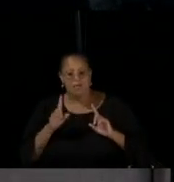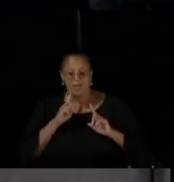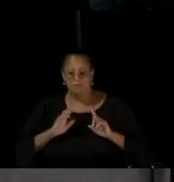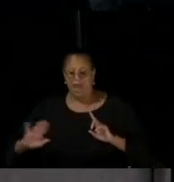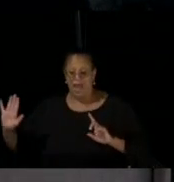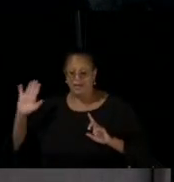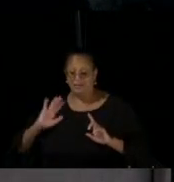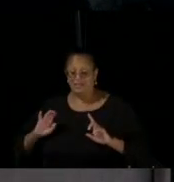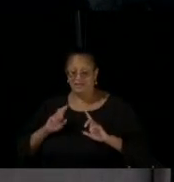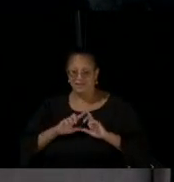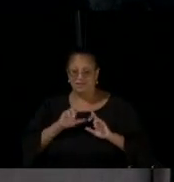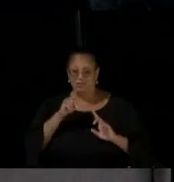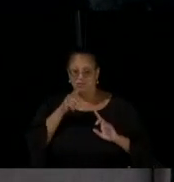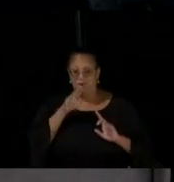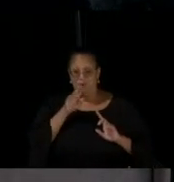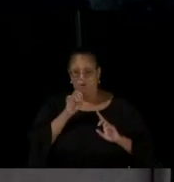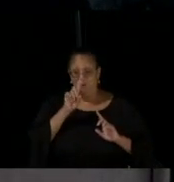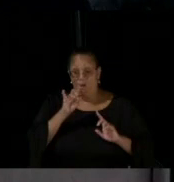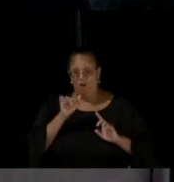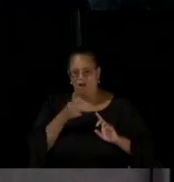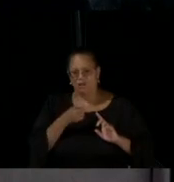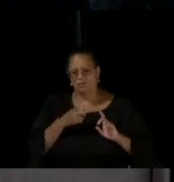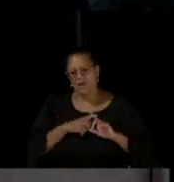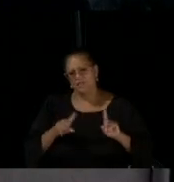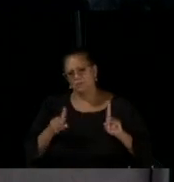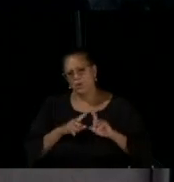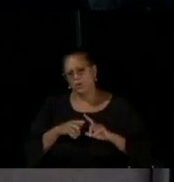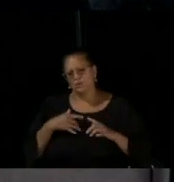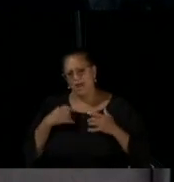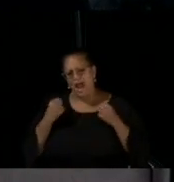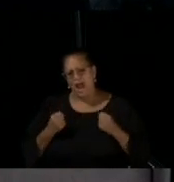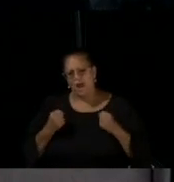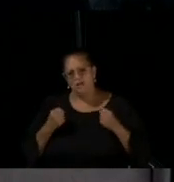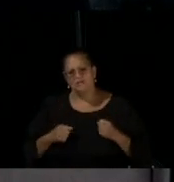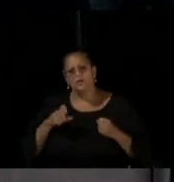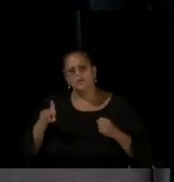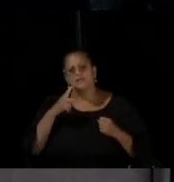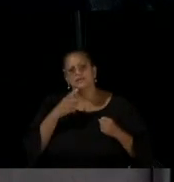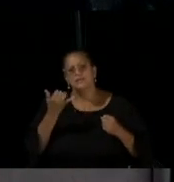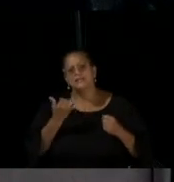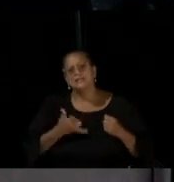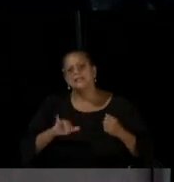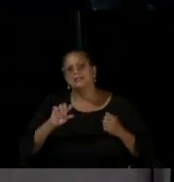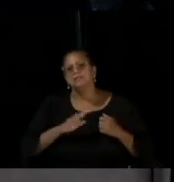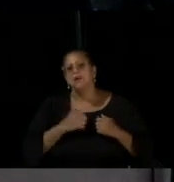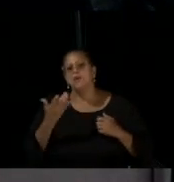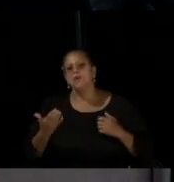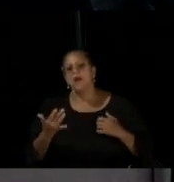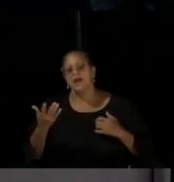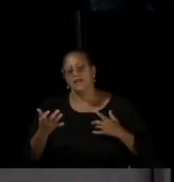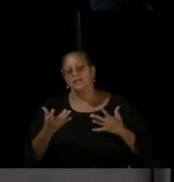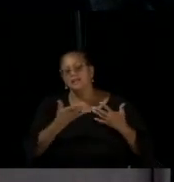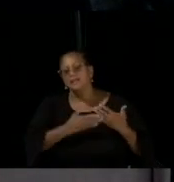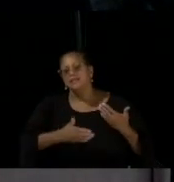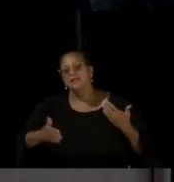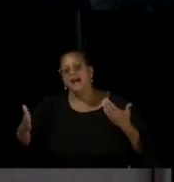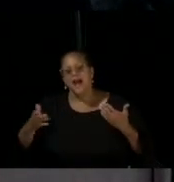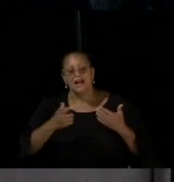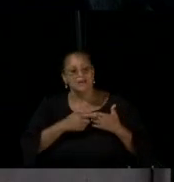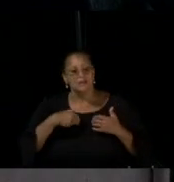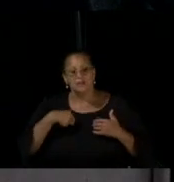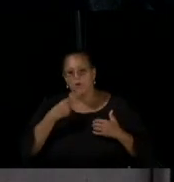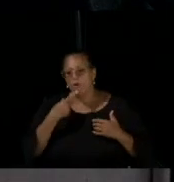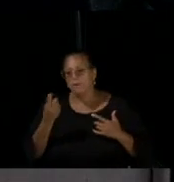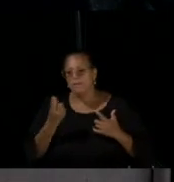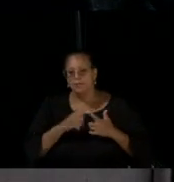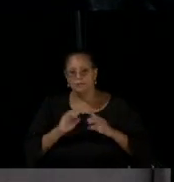is prologue, the most powerful part of your story is the story that is still waiting to be told, and it can be told by no one else